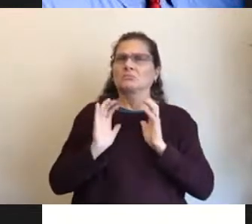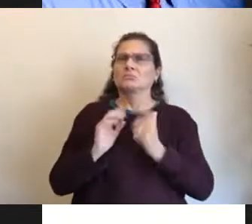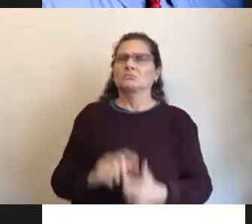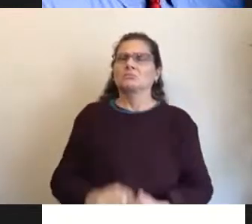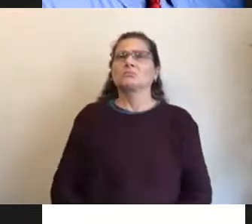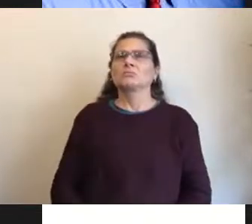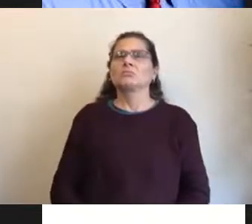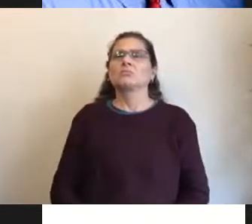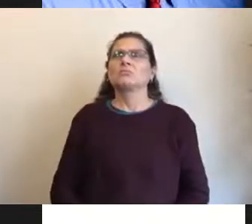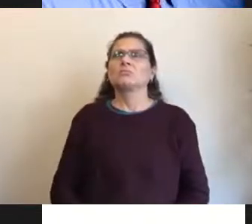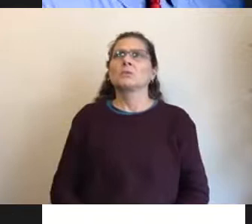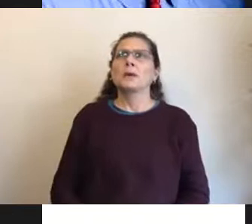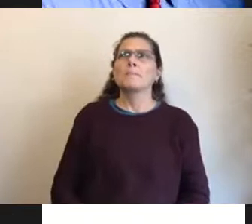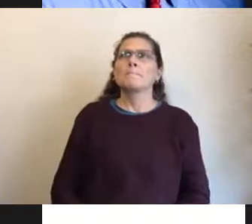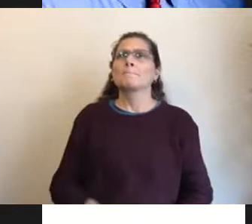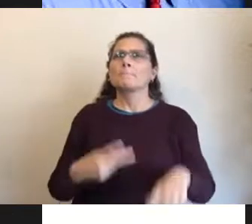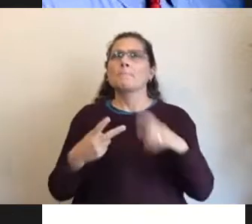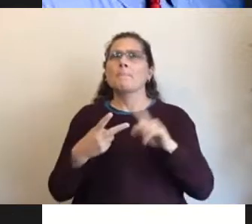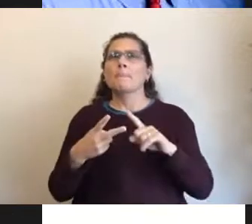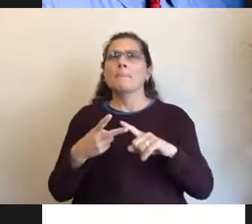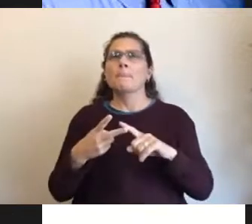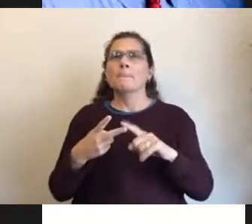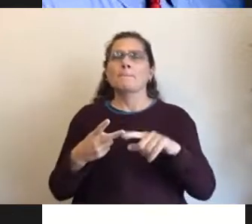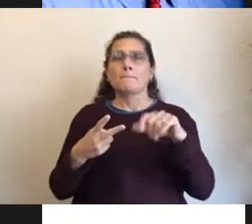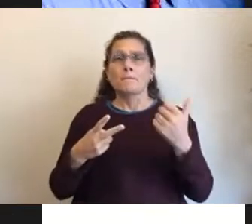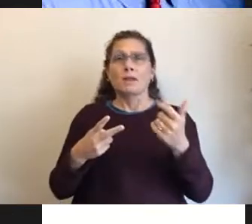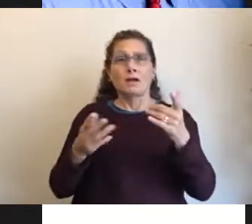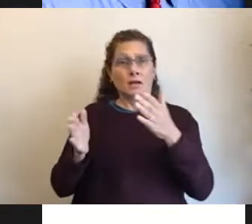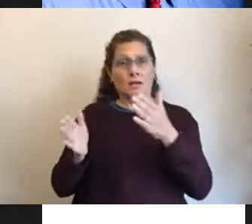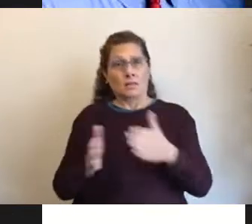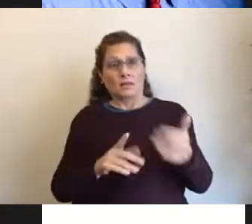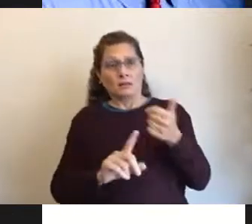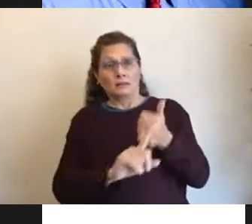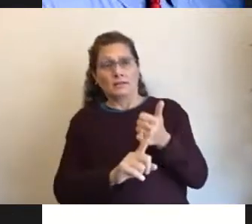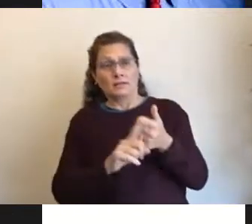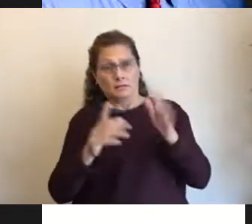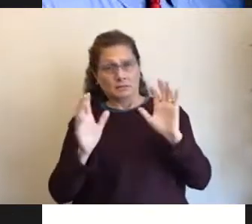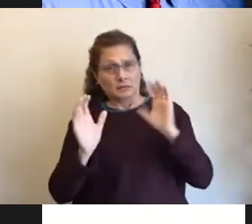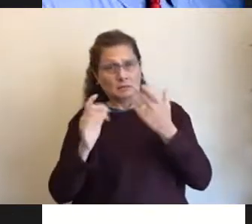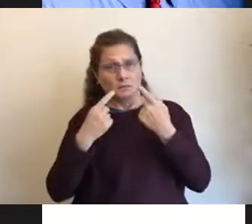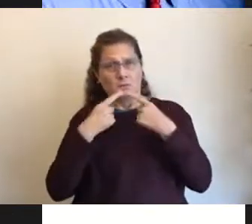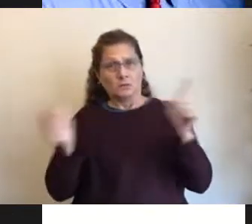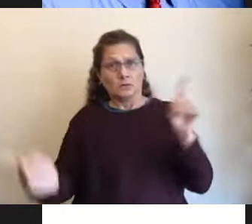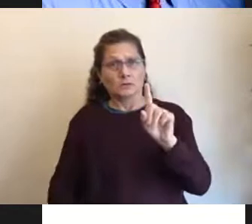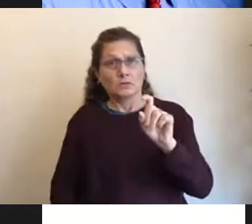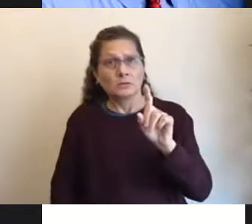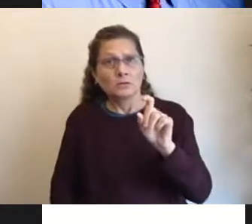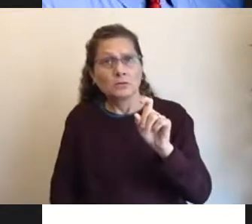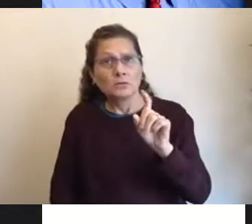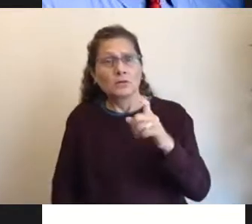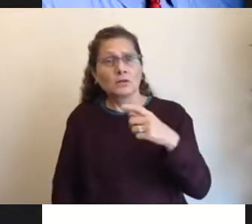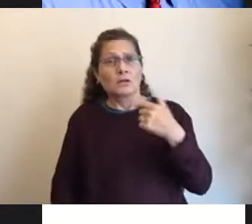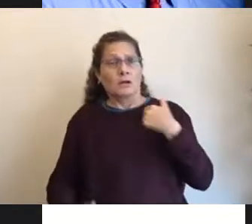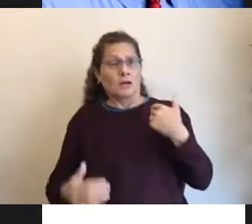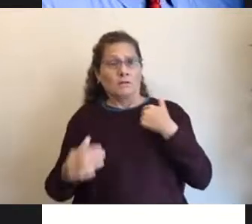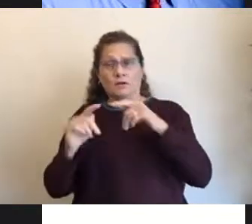additionally, in regards to those plans that are being approved, we do have teams that go out